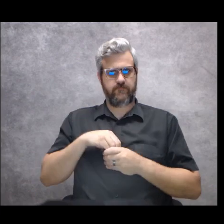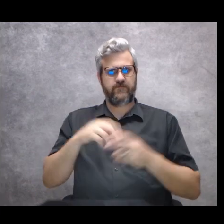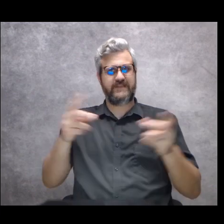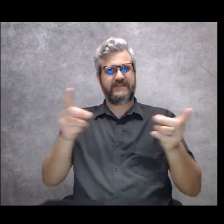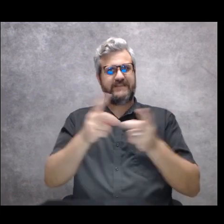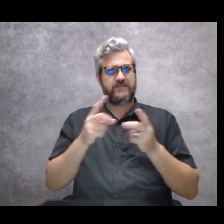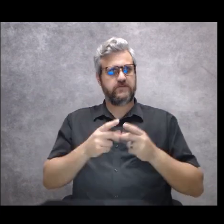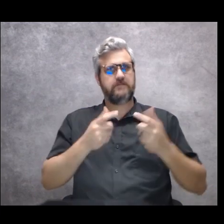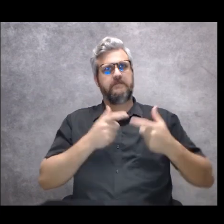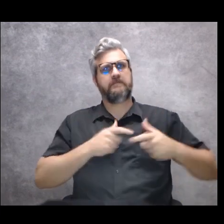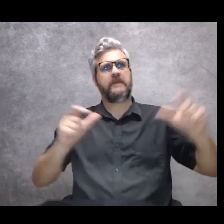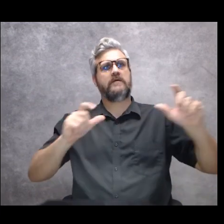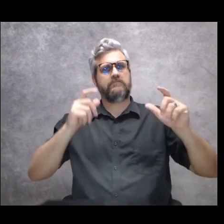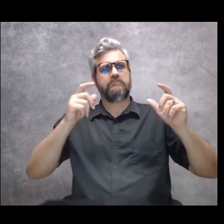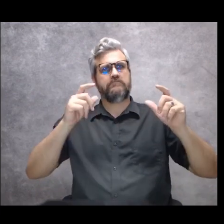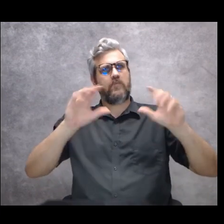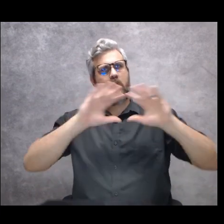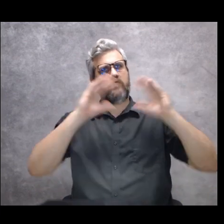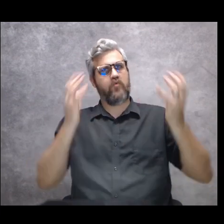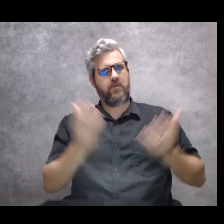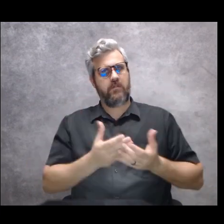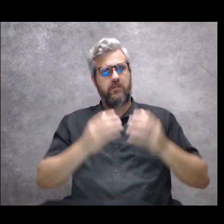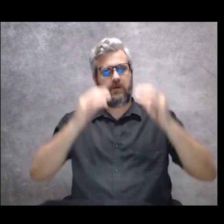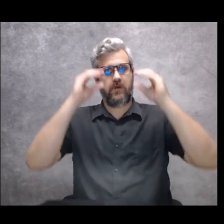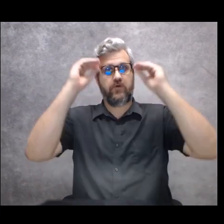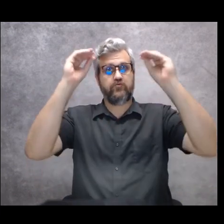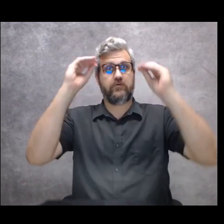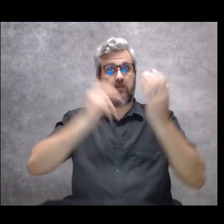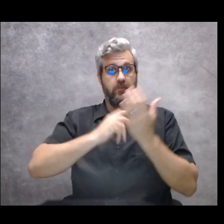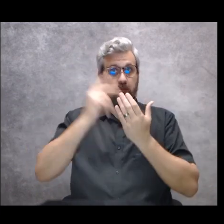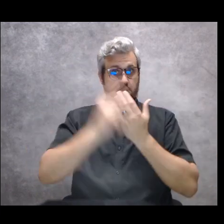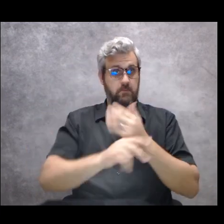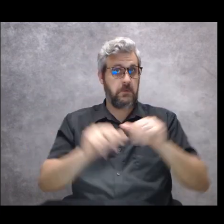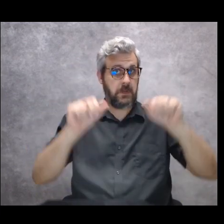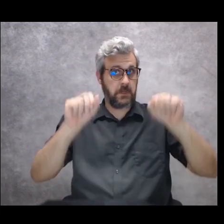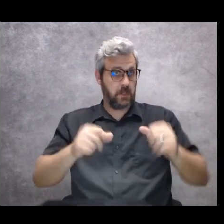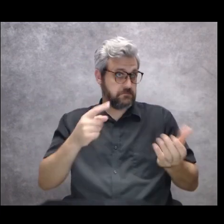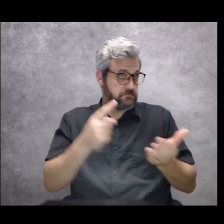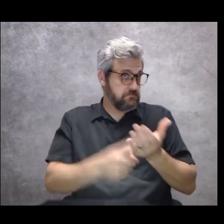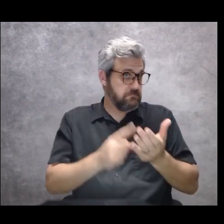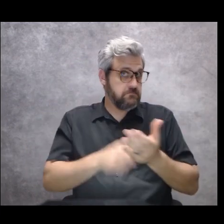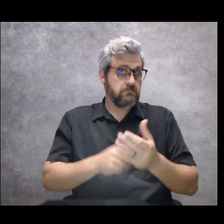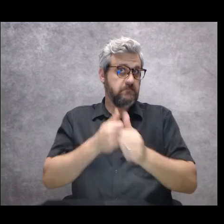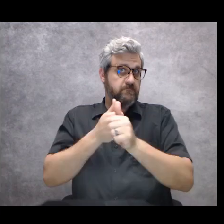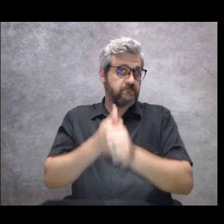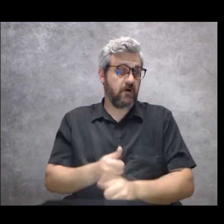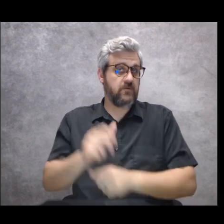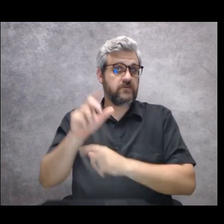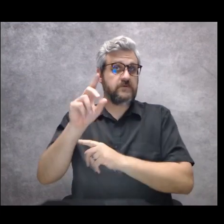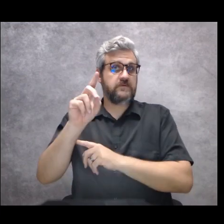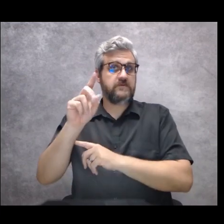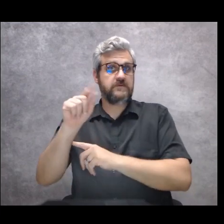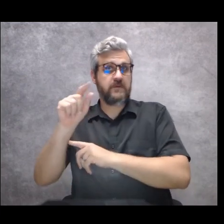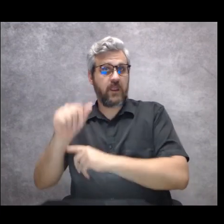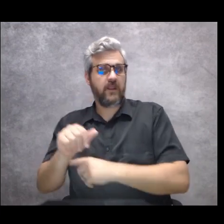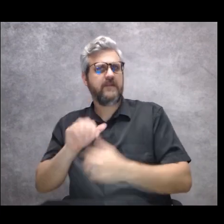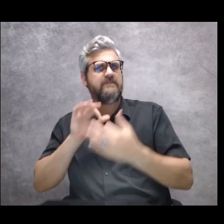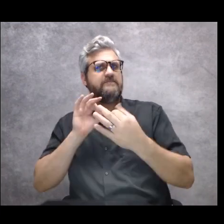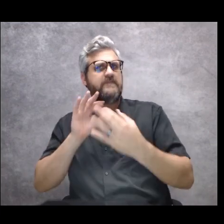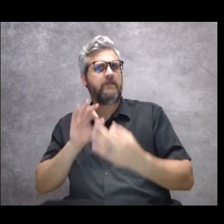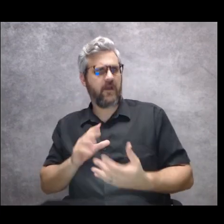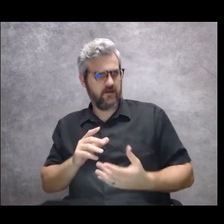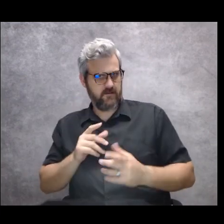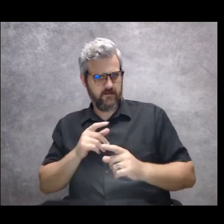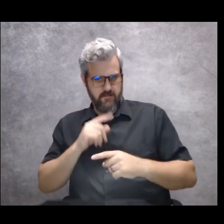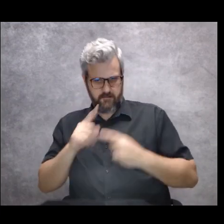There could be discussions based on data and stakeholder feedback about any modifications needed. This item should